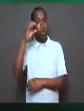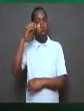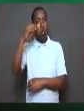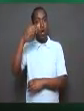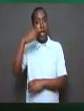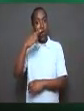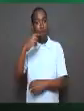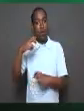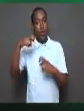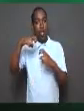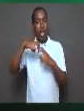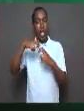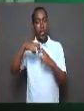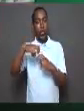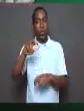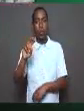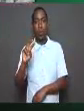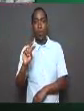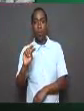electron micrograph.